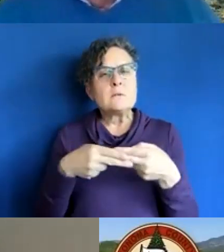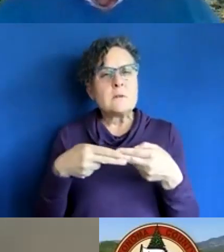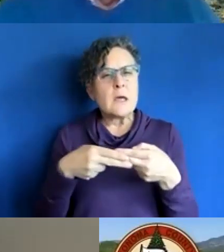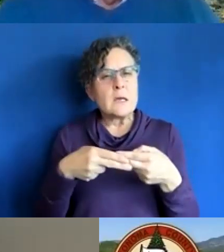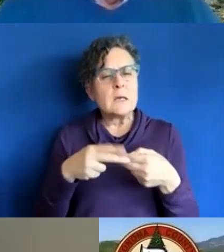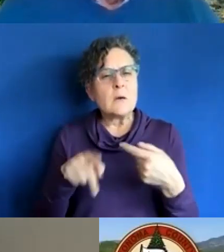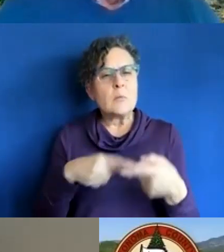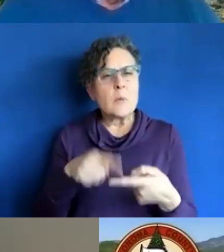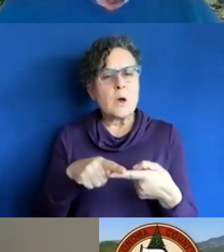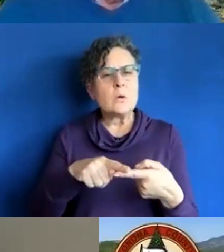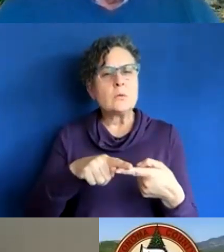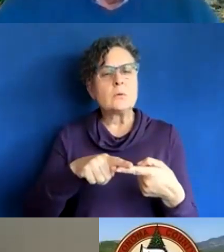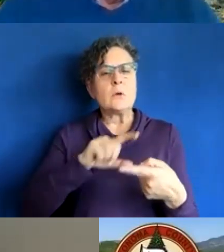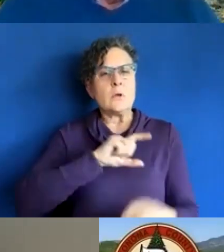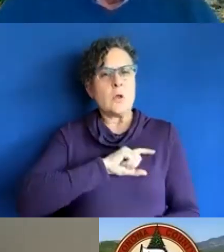existing operating sites